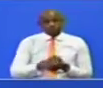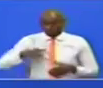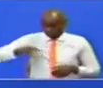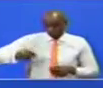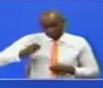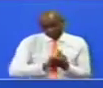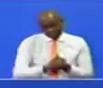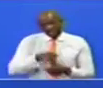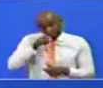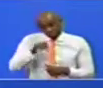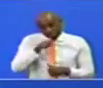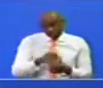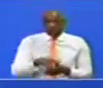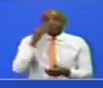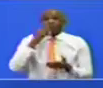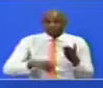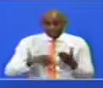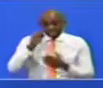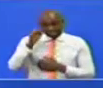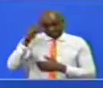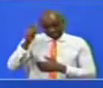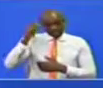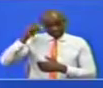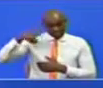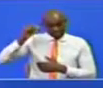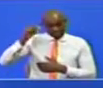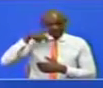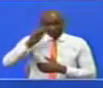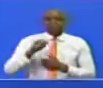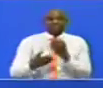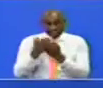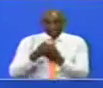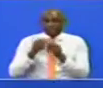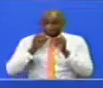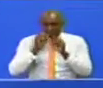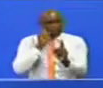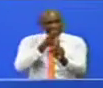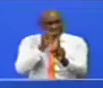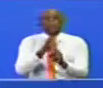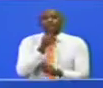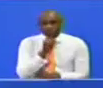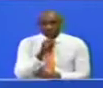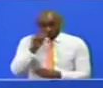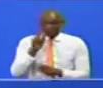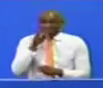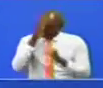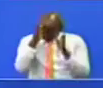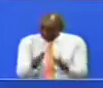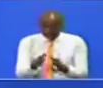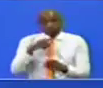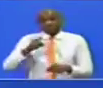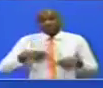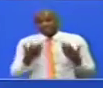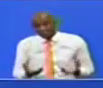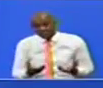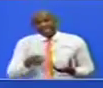On this day, we find Stephen Maura mentoring the boys. You see, Stephen was once a resident in